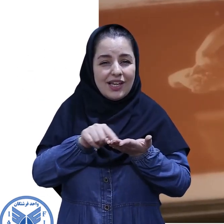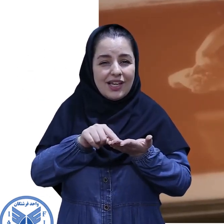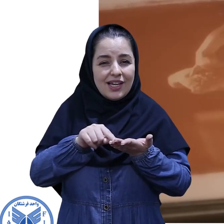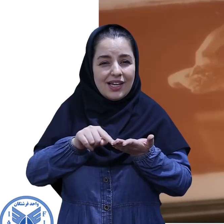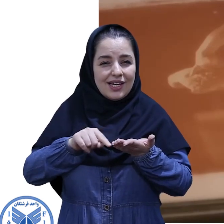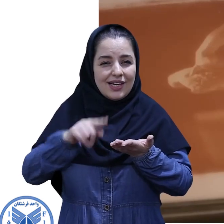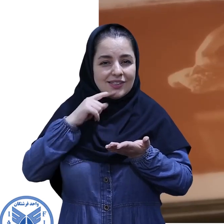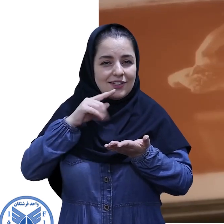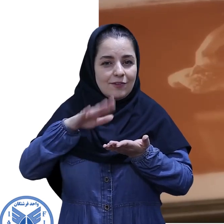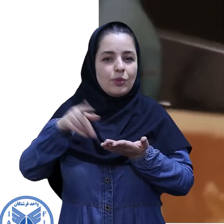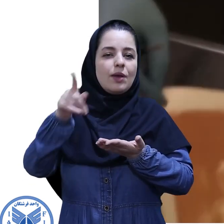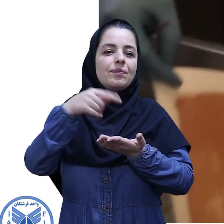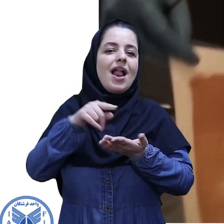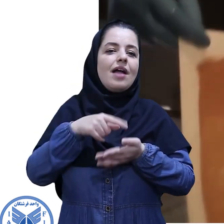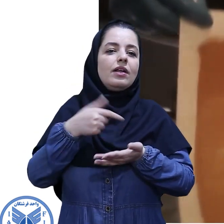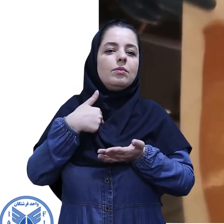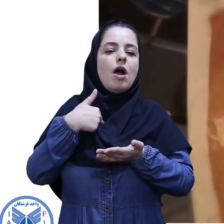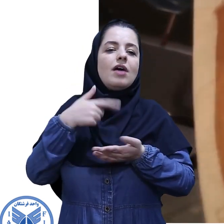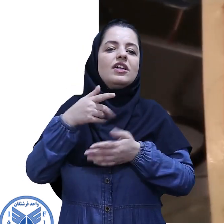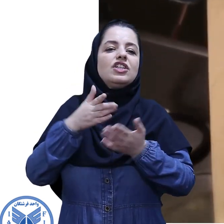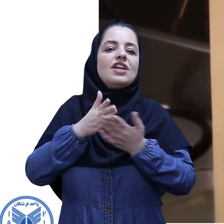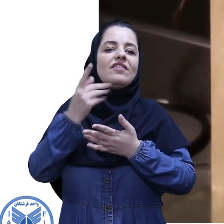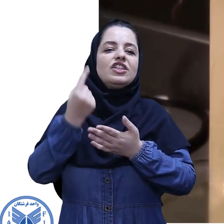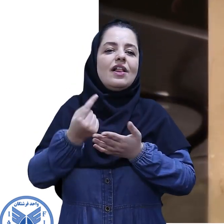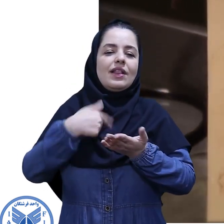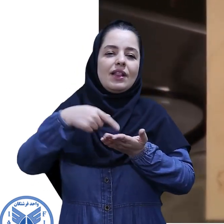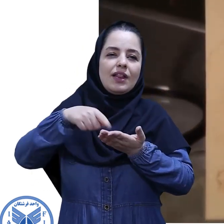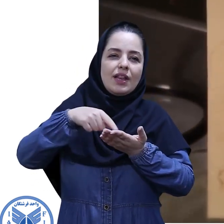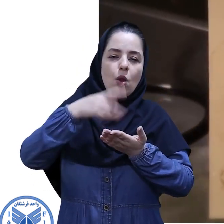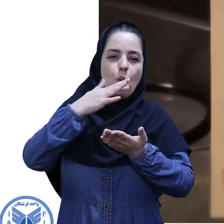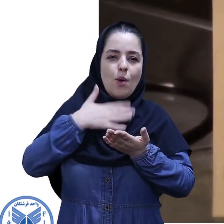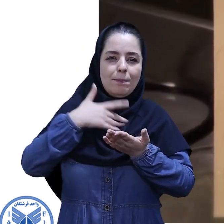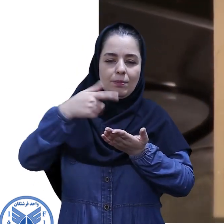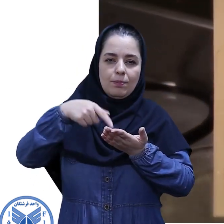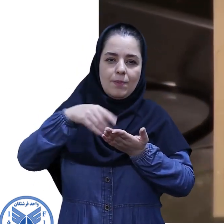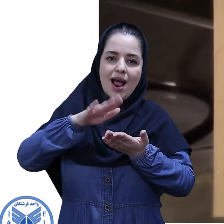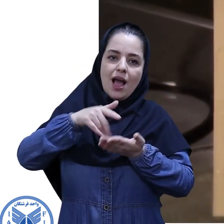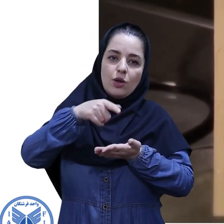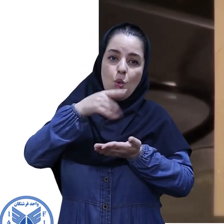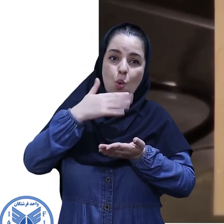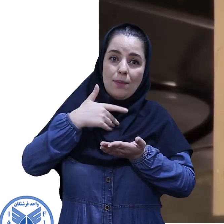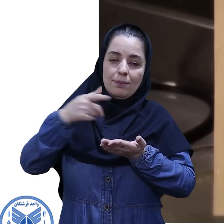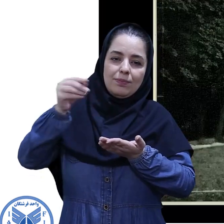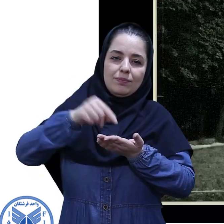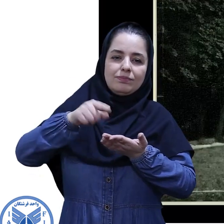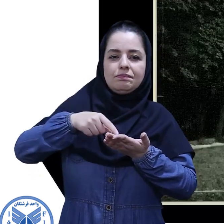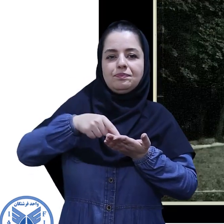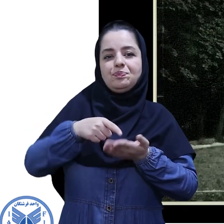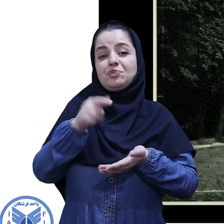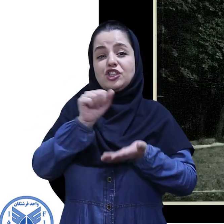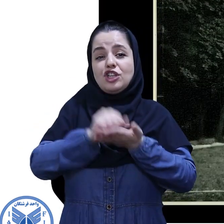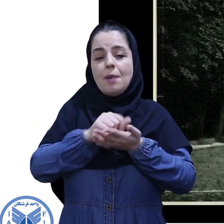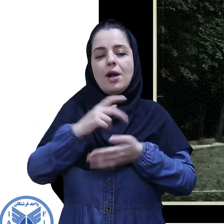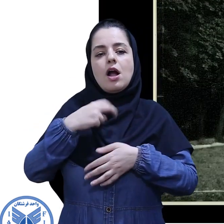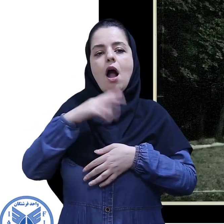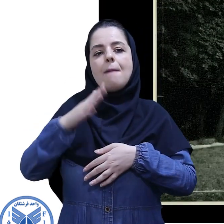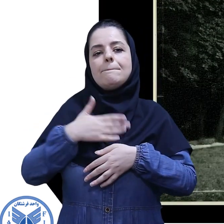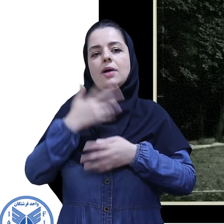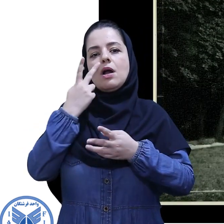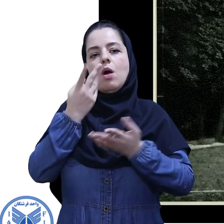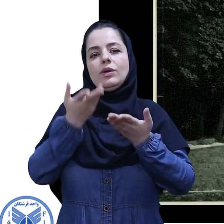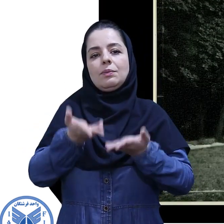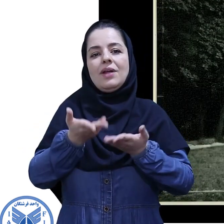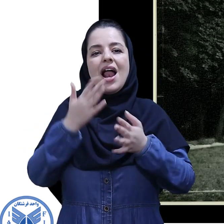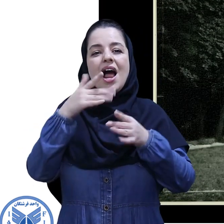of the paper. And so now we have a brand new printing process based on chromium. If you look at a gum print,